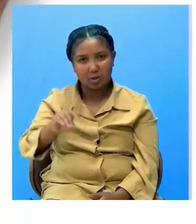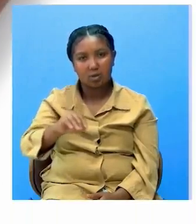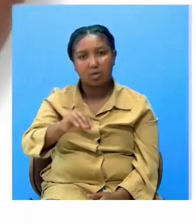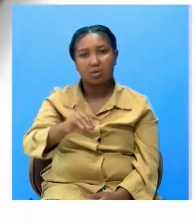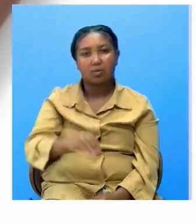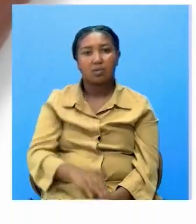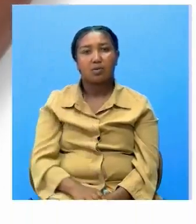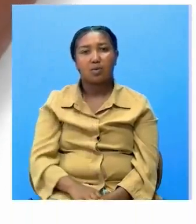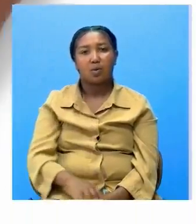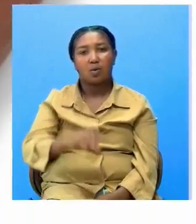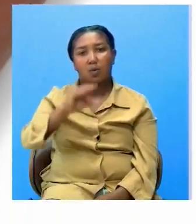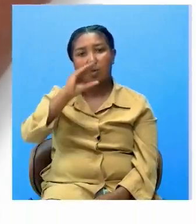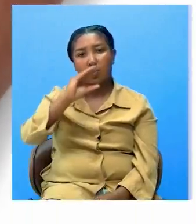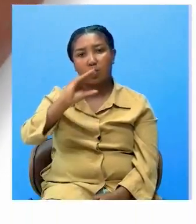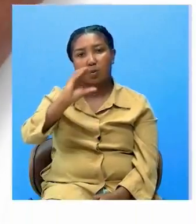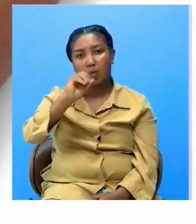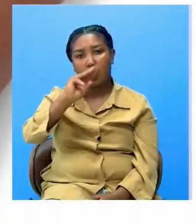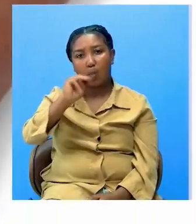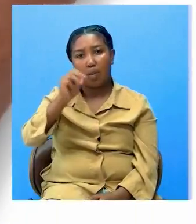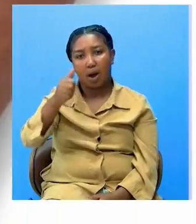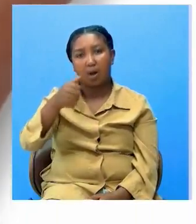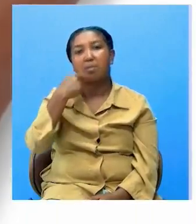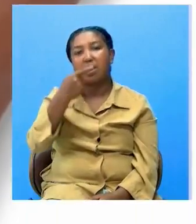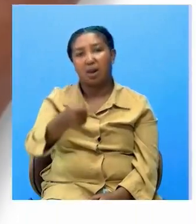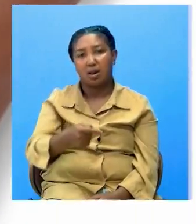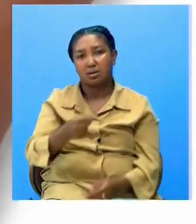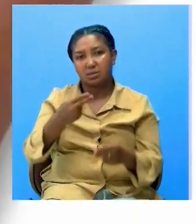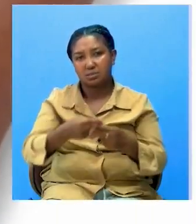Inverted comma or commas.